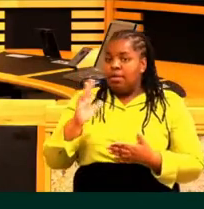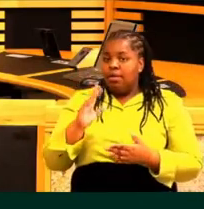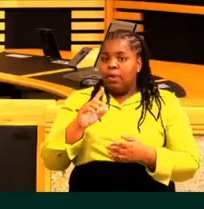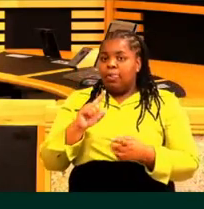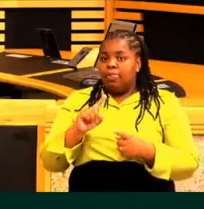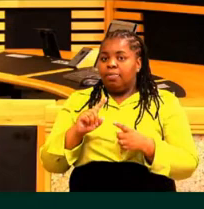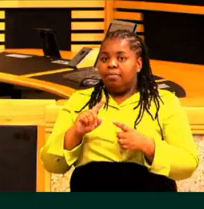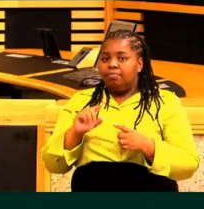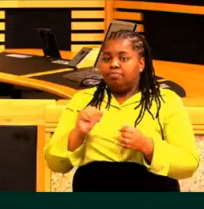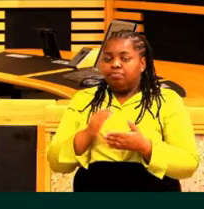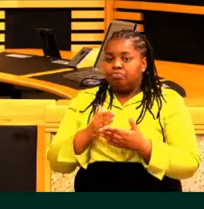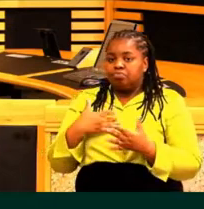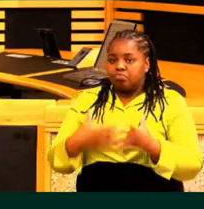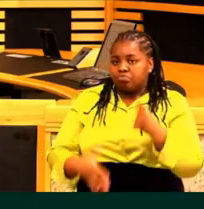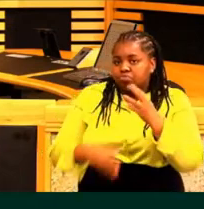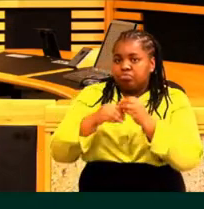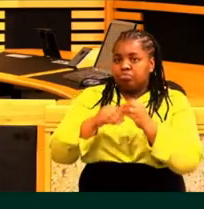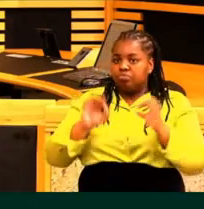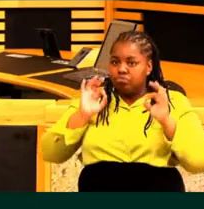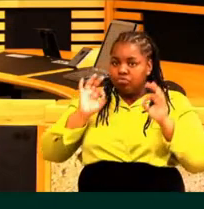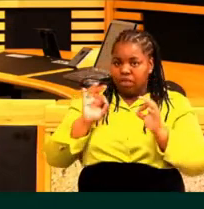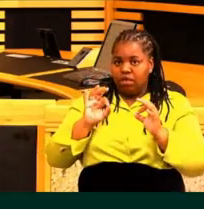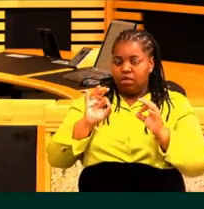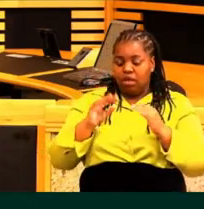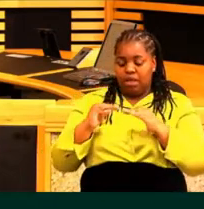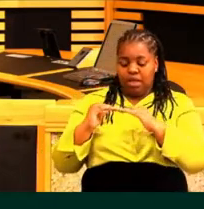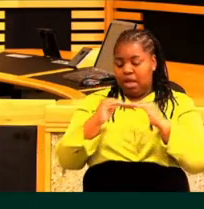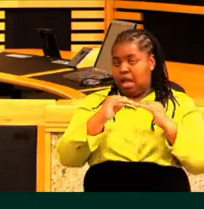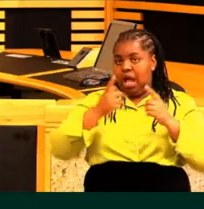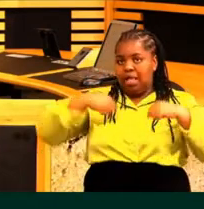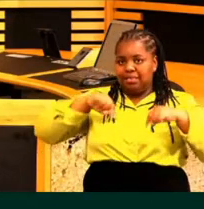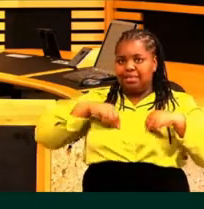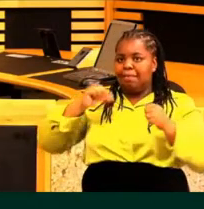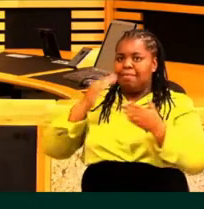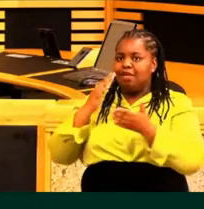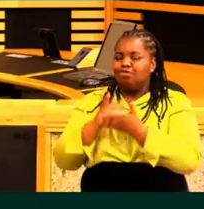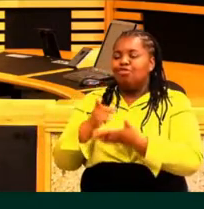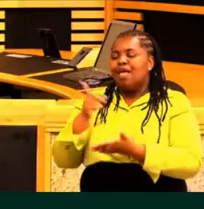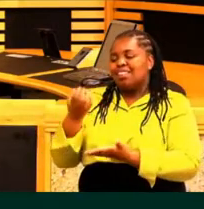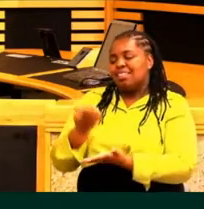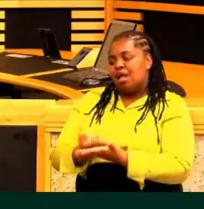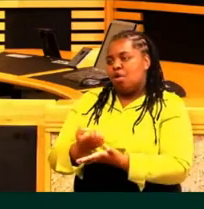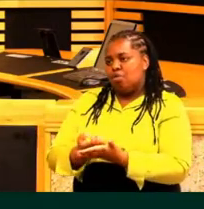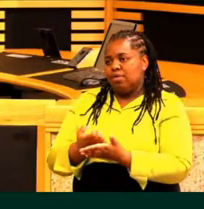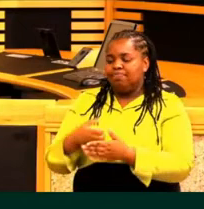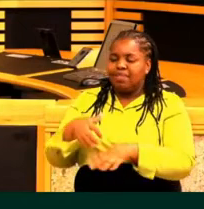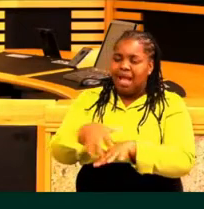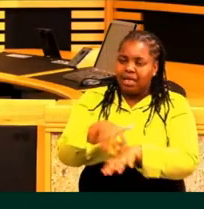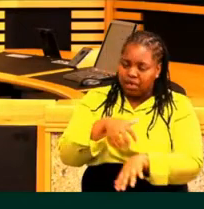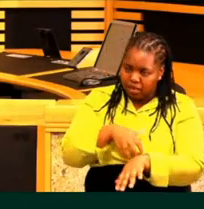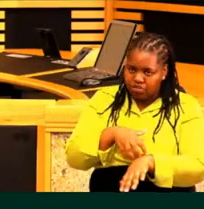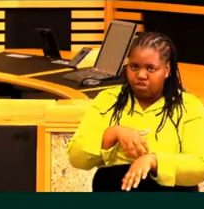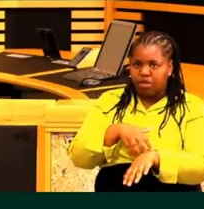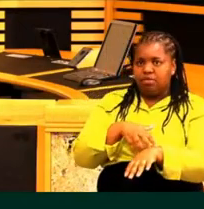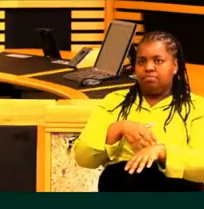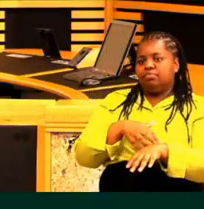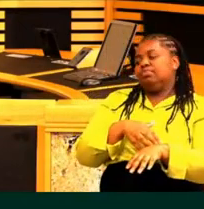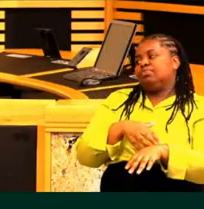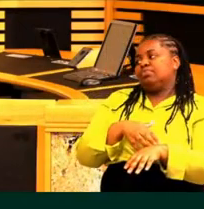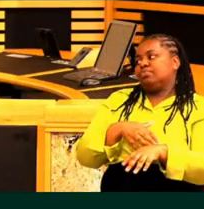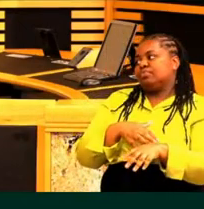meaningful players in the different sectors amongst others is ocean economy agriculture construction